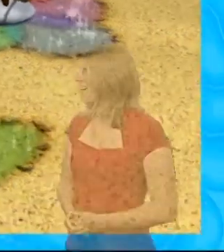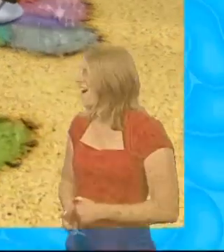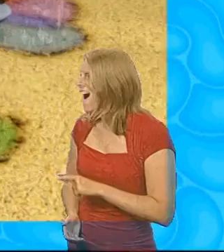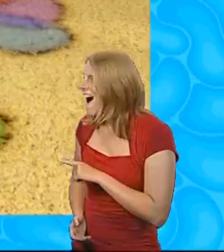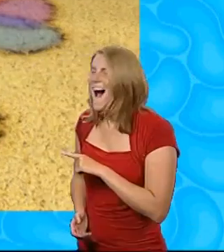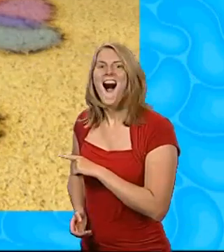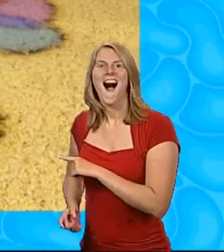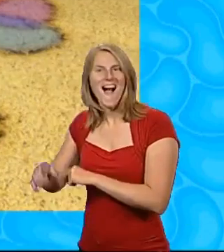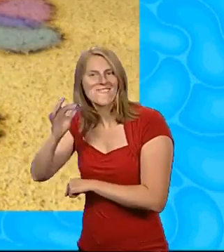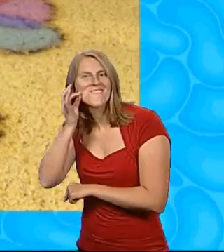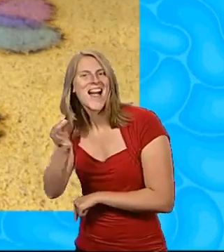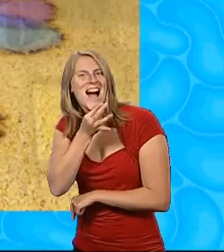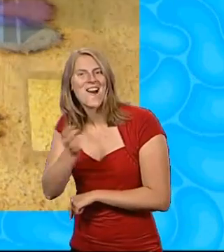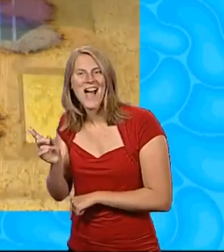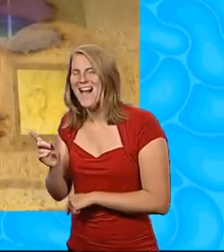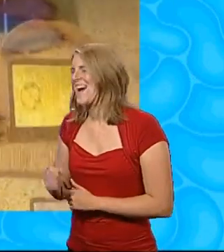Flower.